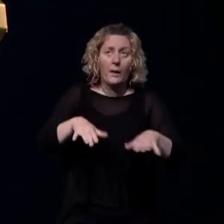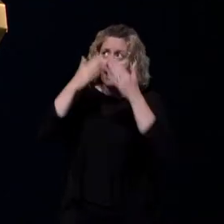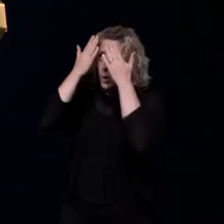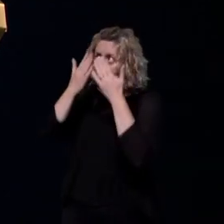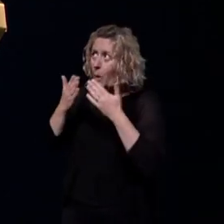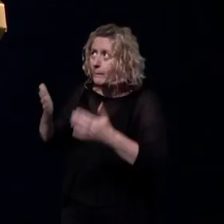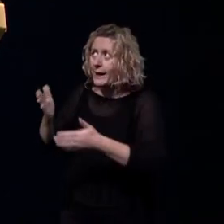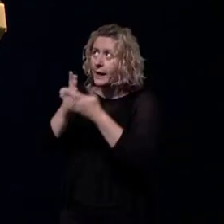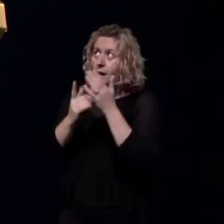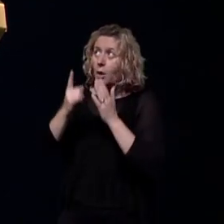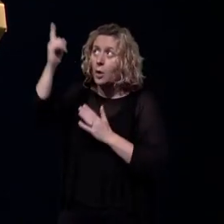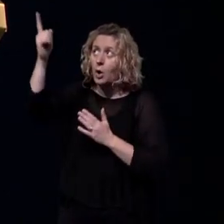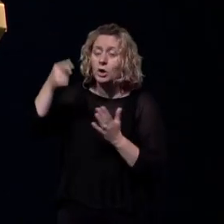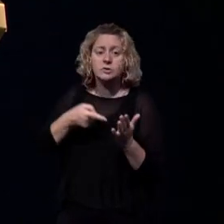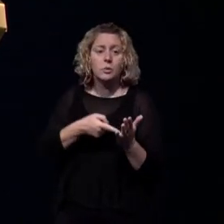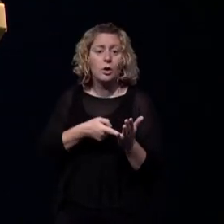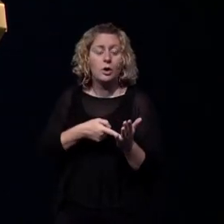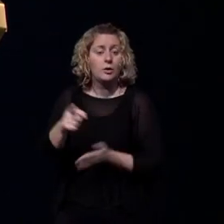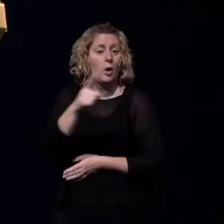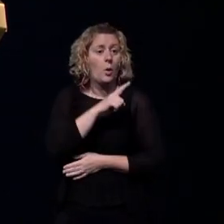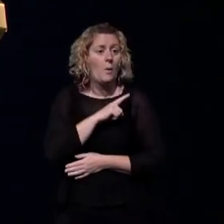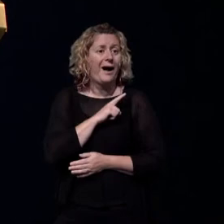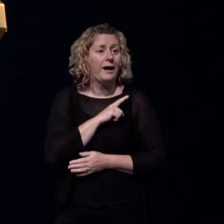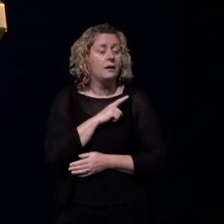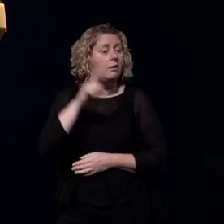God, because God's ears will be stopped.